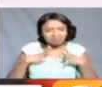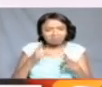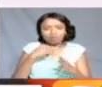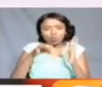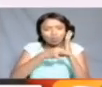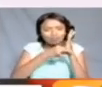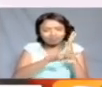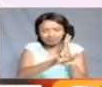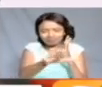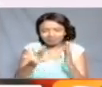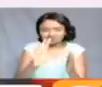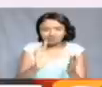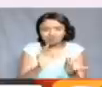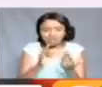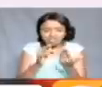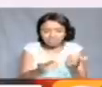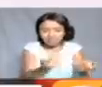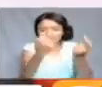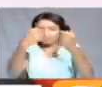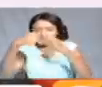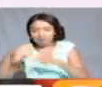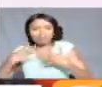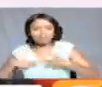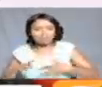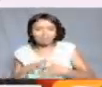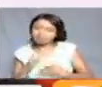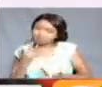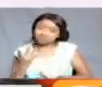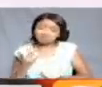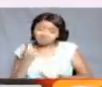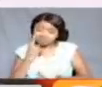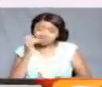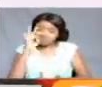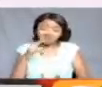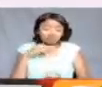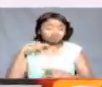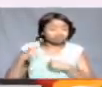build a sort of culture, a lifestyle around it. So, you